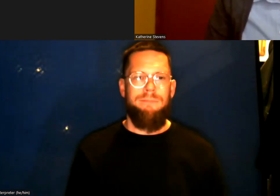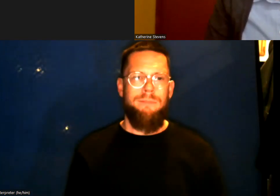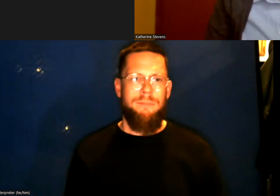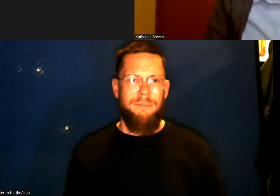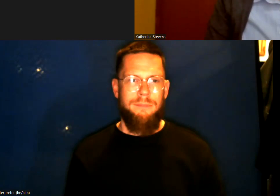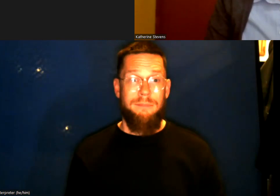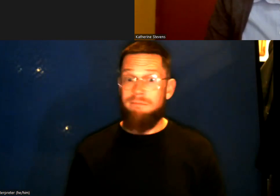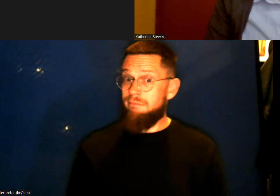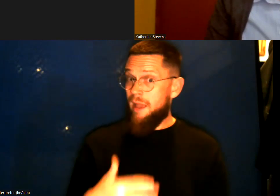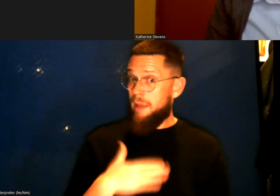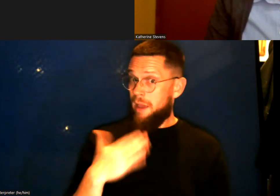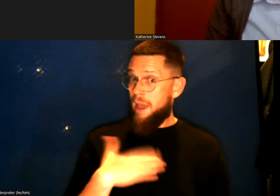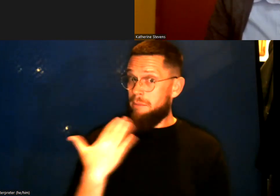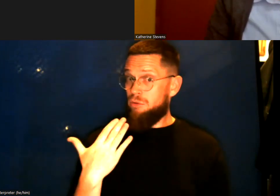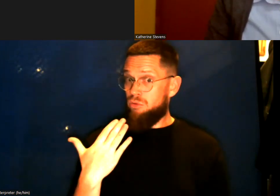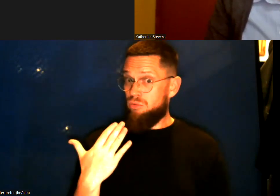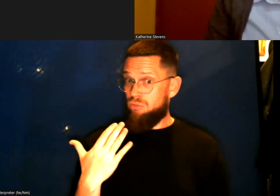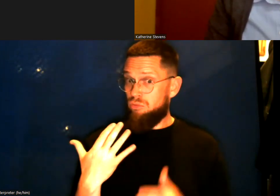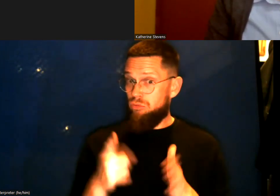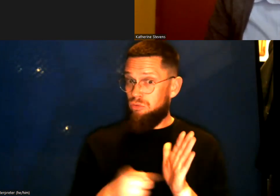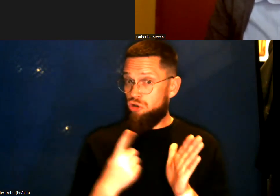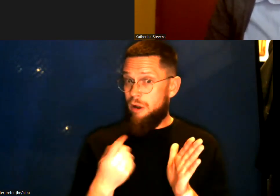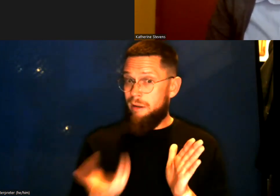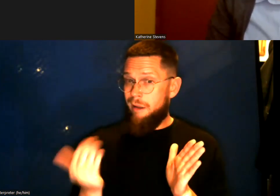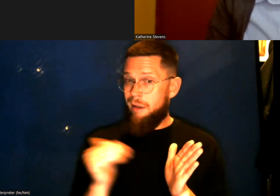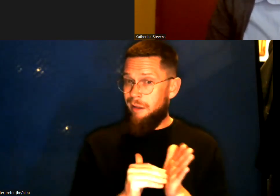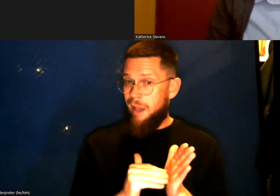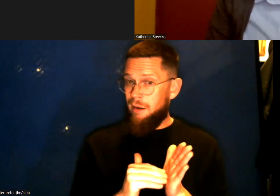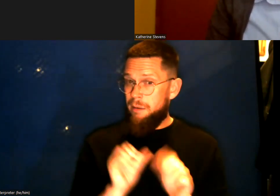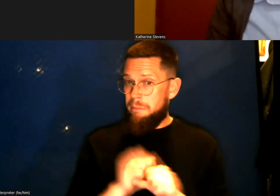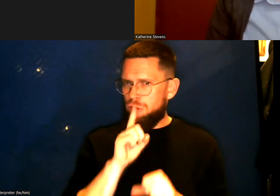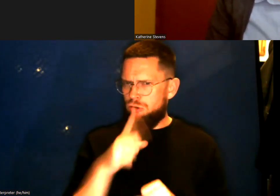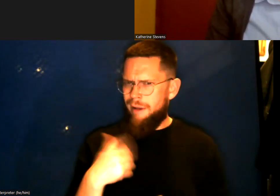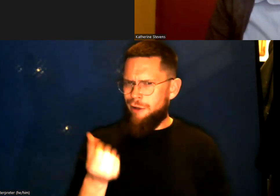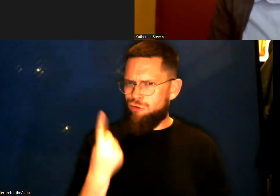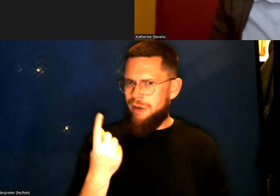But I would be happy to check in about that to make sure I understand the question and the work in the project.